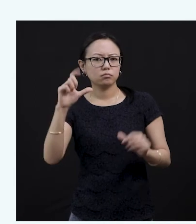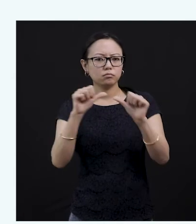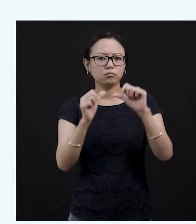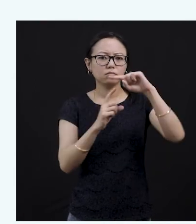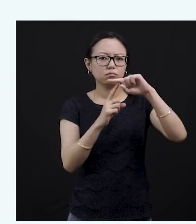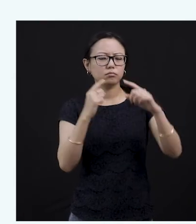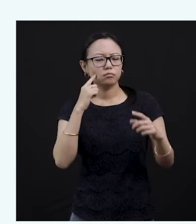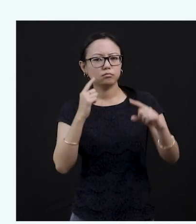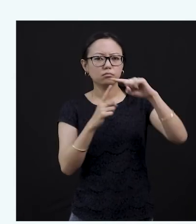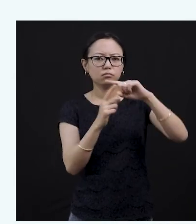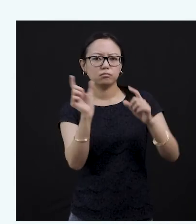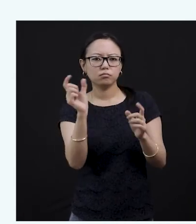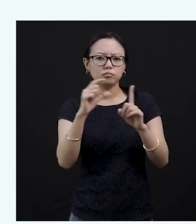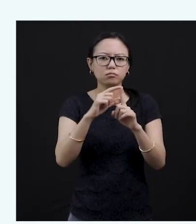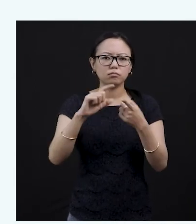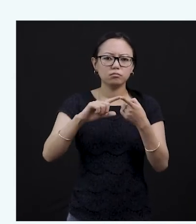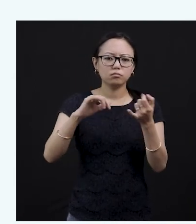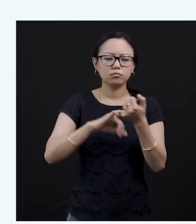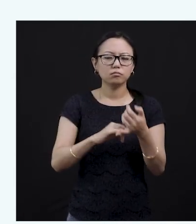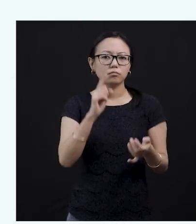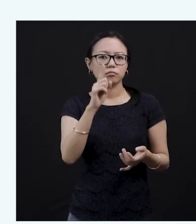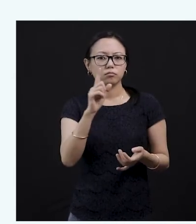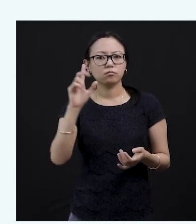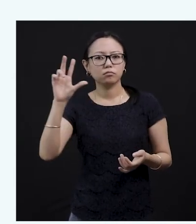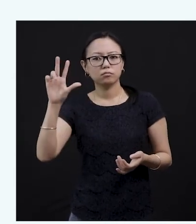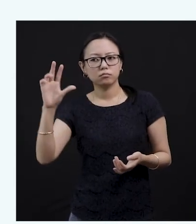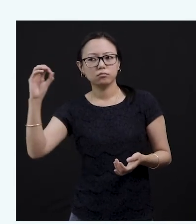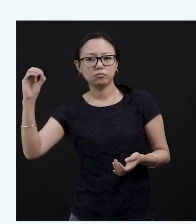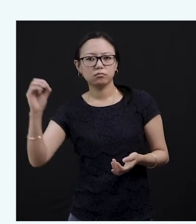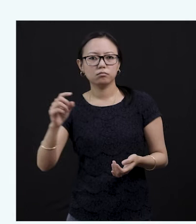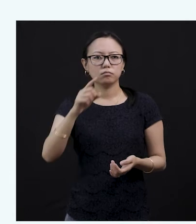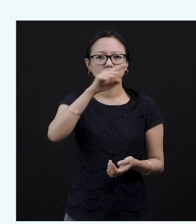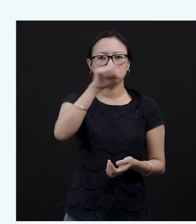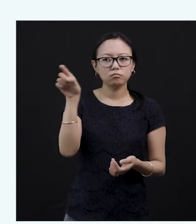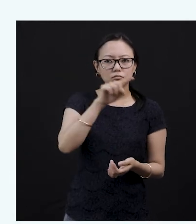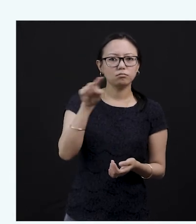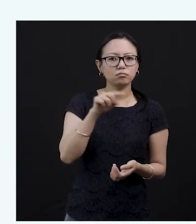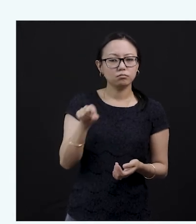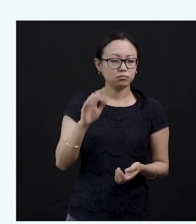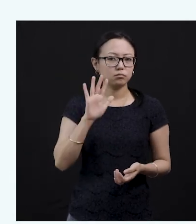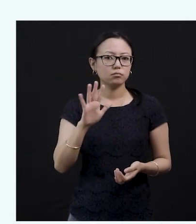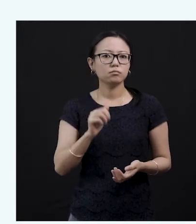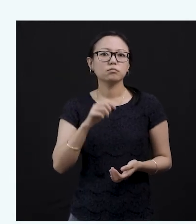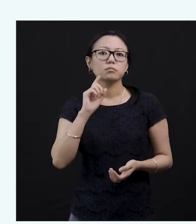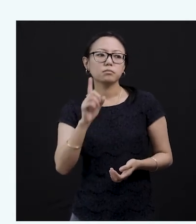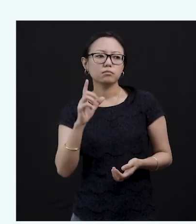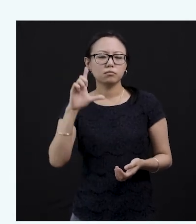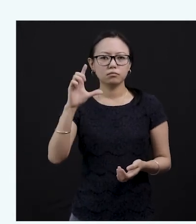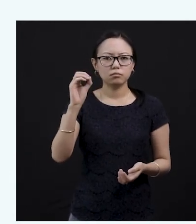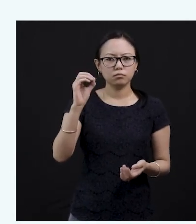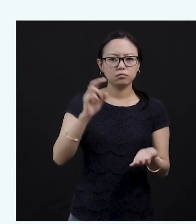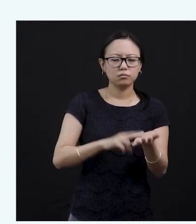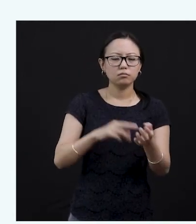have 180 lines, whereas in longitudes there are even more. We